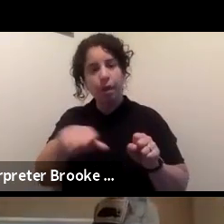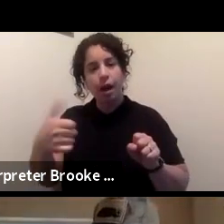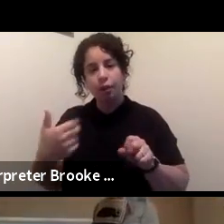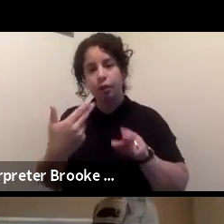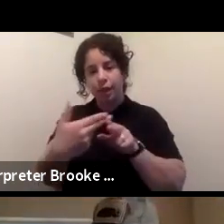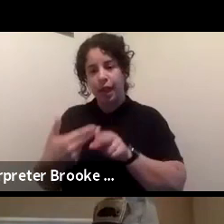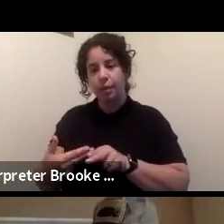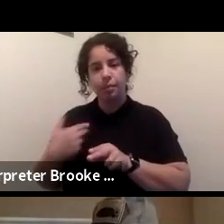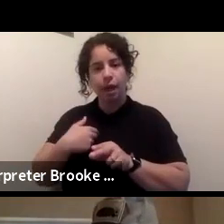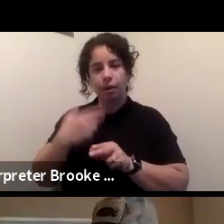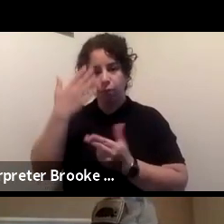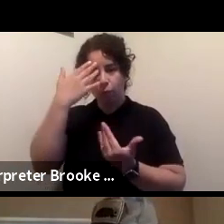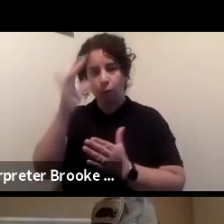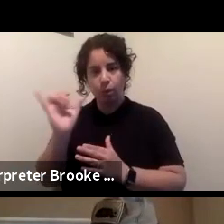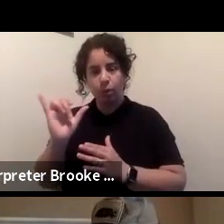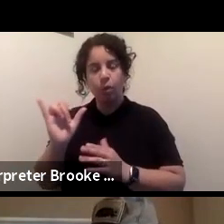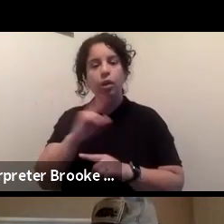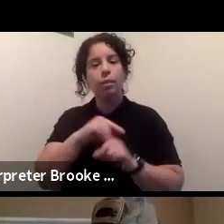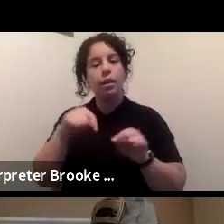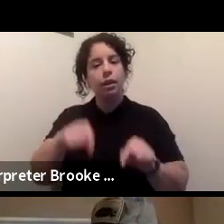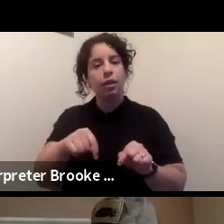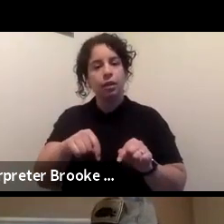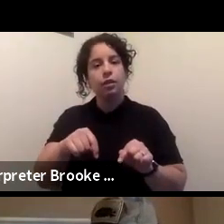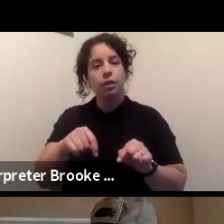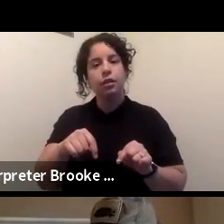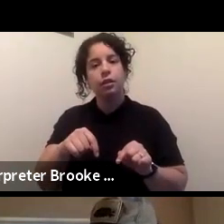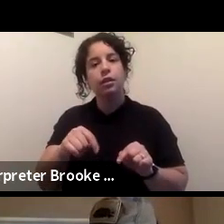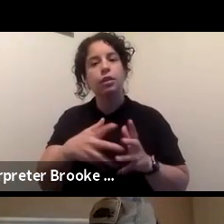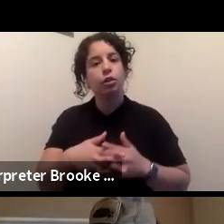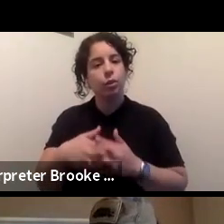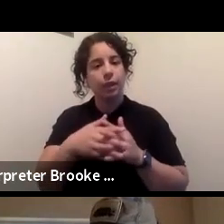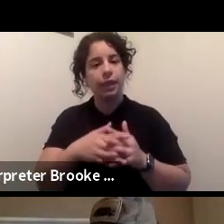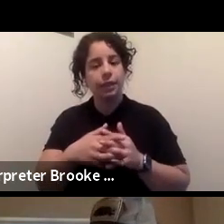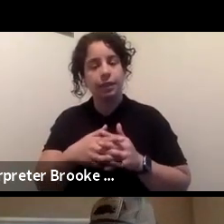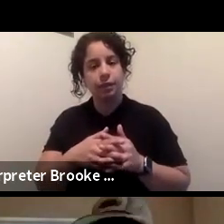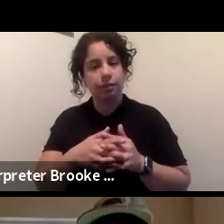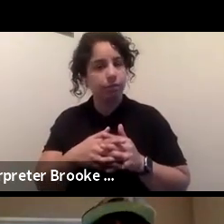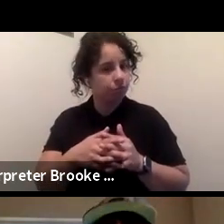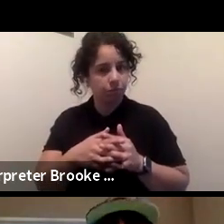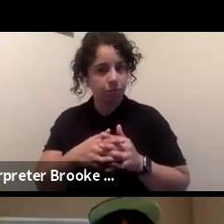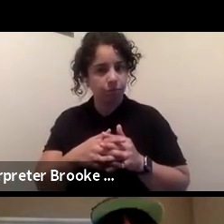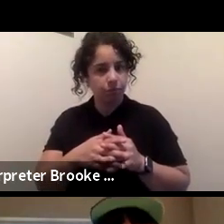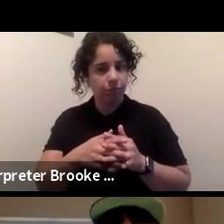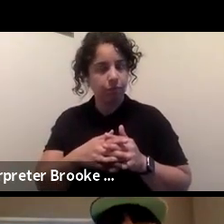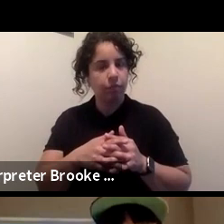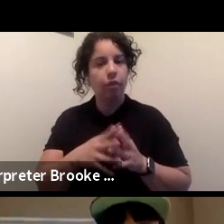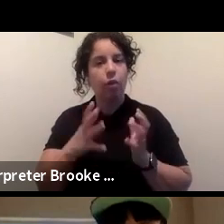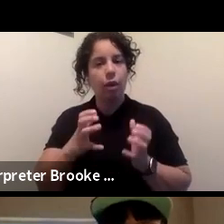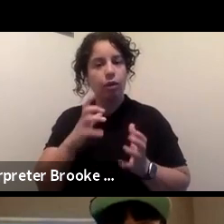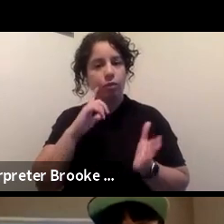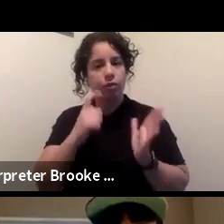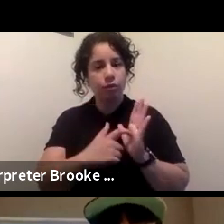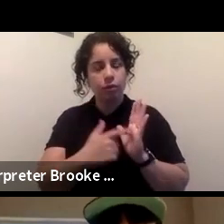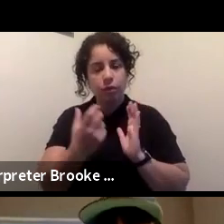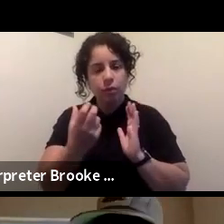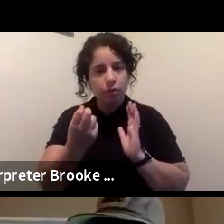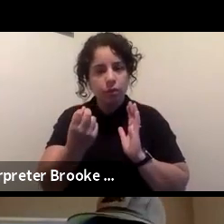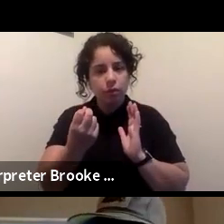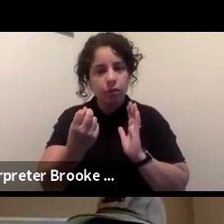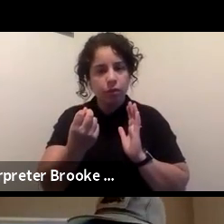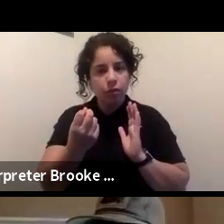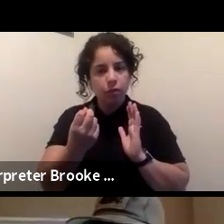Portland, Oregon, United States of America. I want to offer acknowledgments as well to the nearby Confederated tribes of the Grand